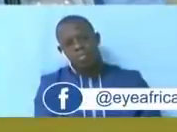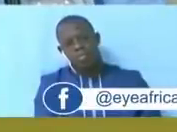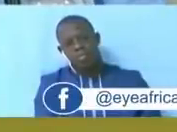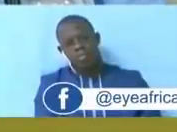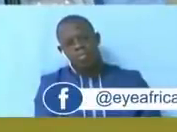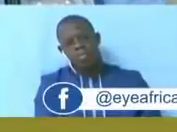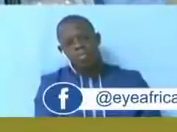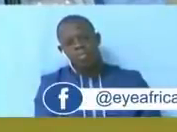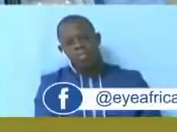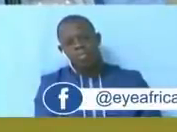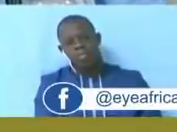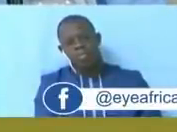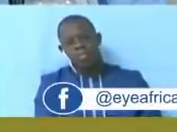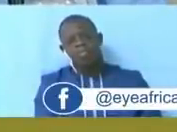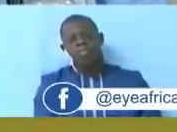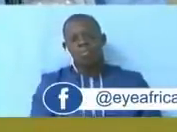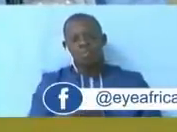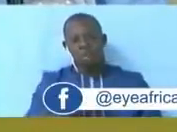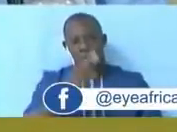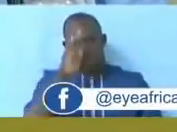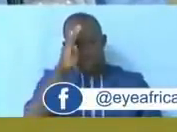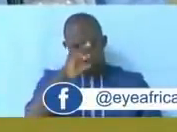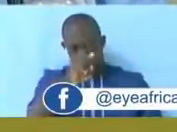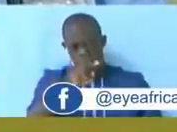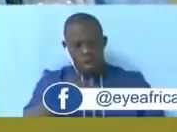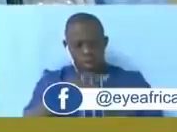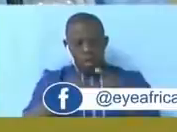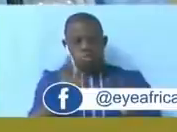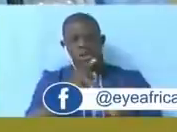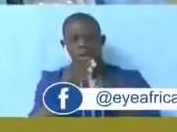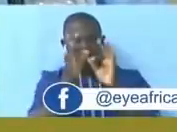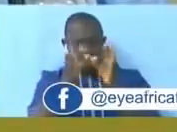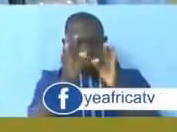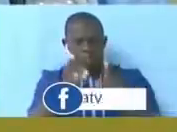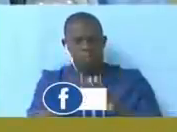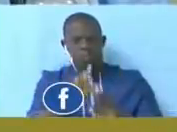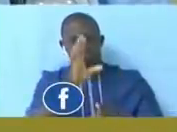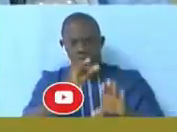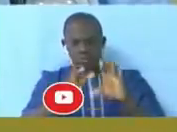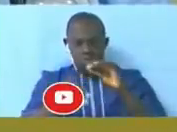ni wax bu wax bi nga xamantene wax nga ko bolé ko ak